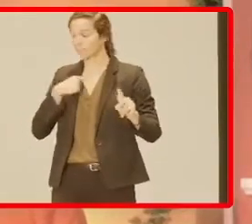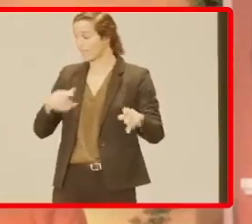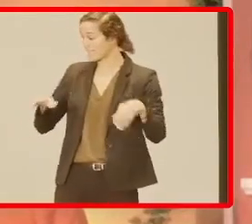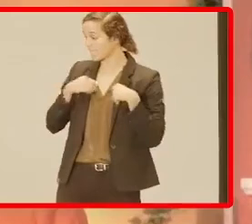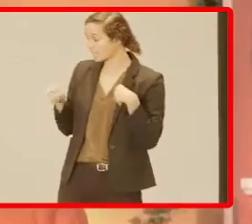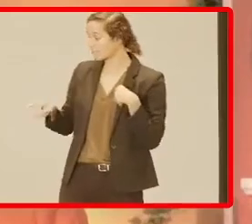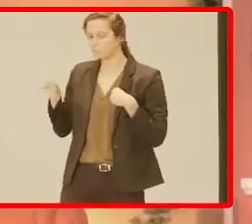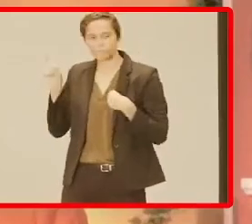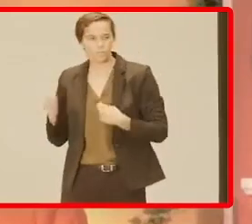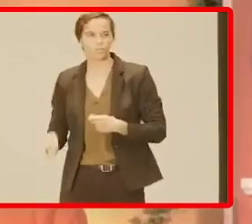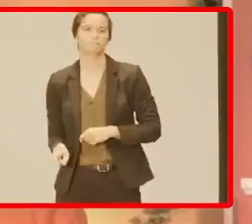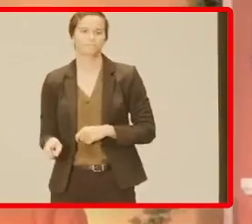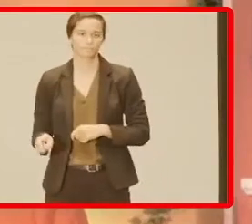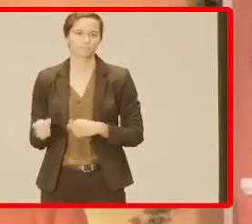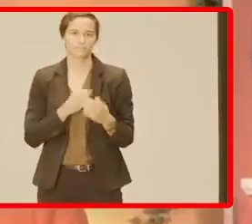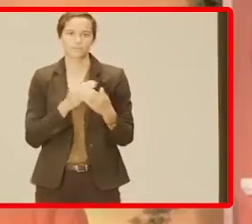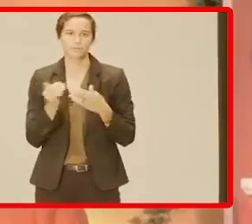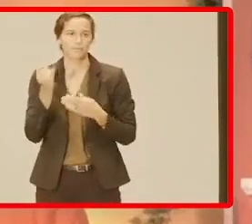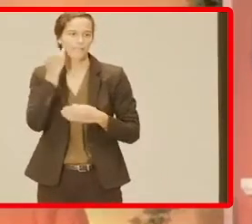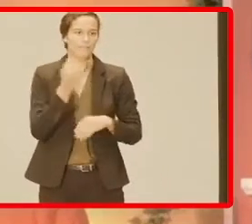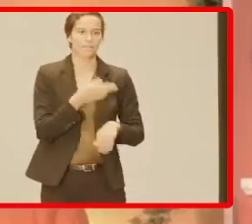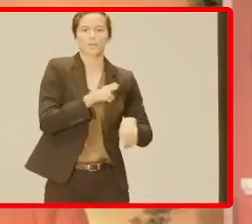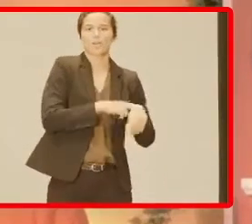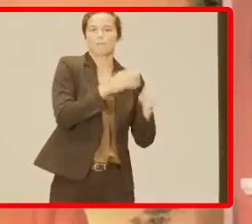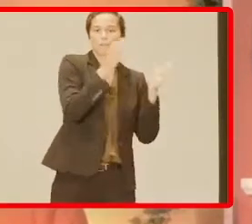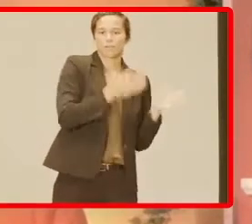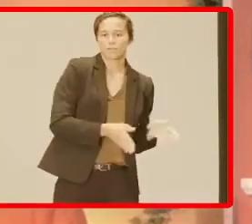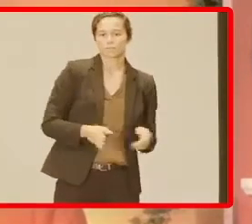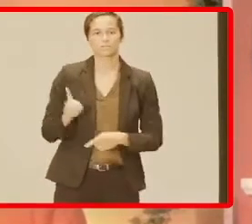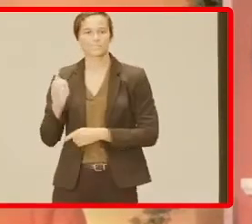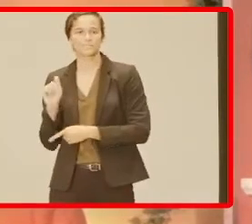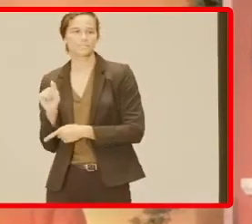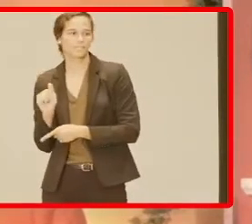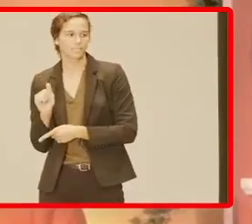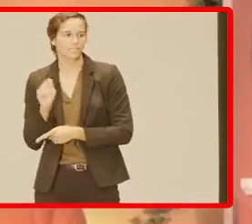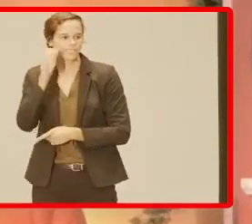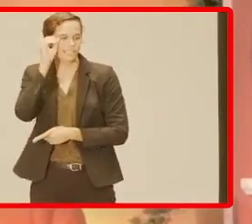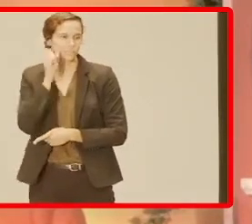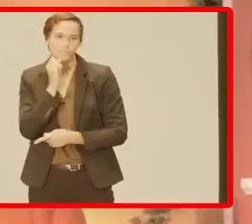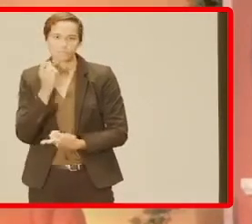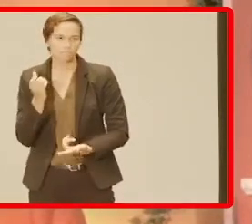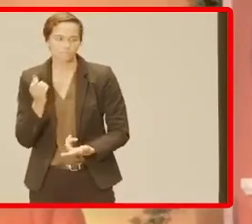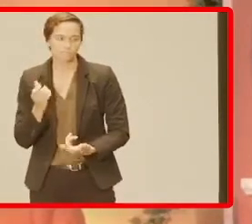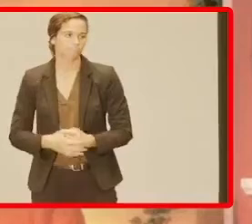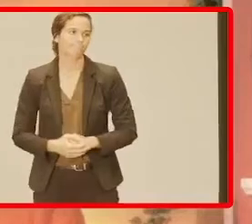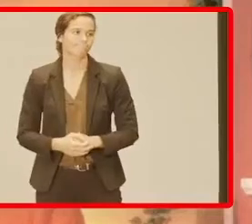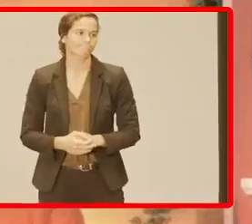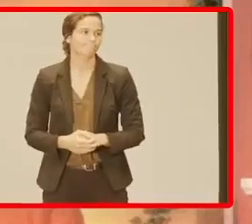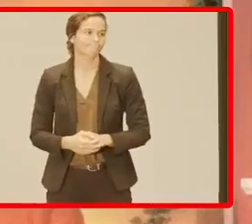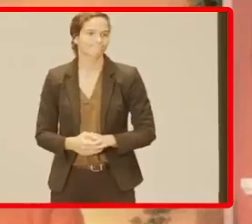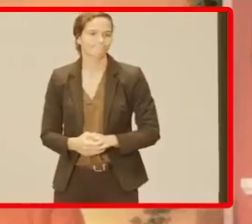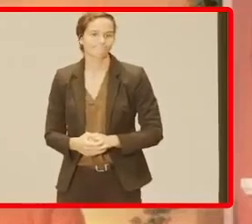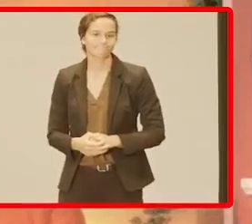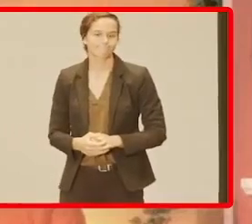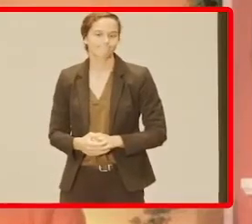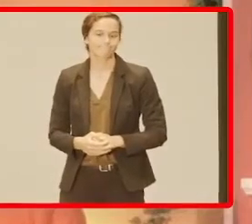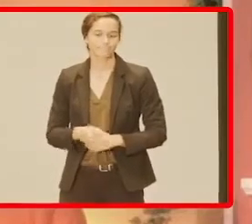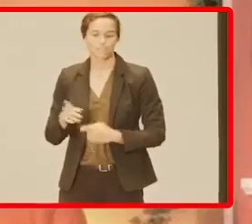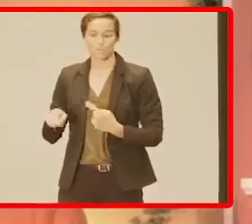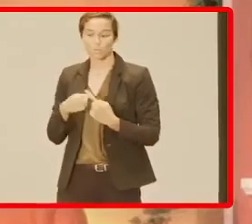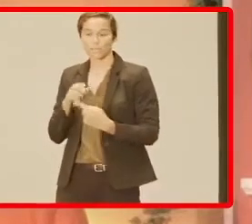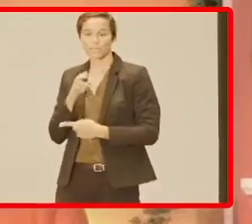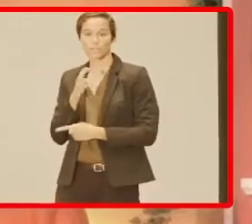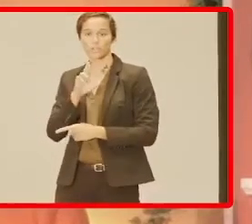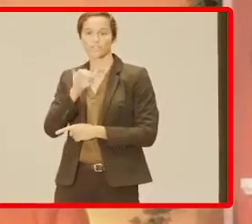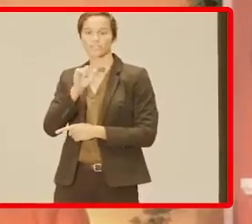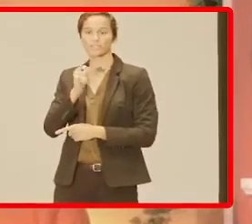typical person. When Chris entered education, meaning school outside of the home,